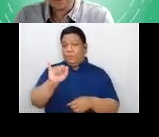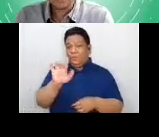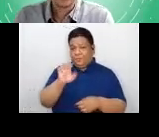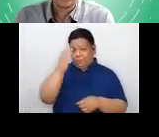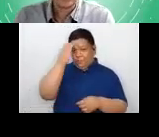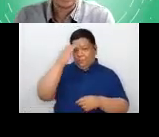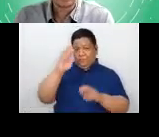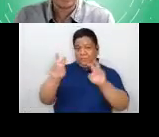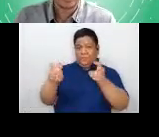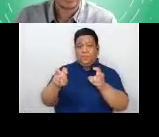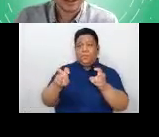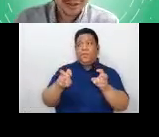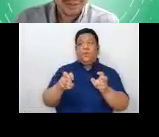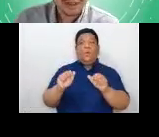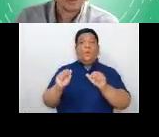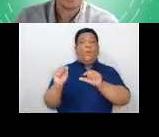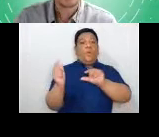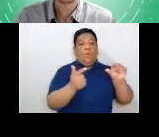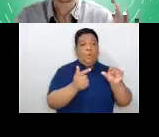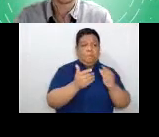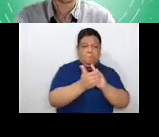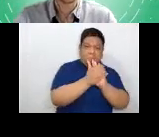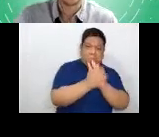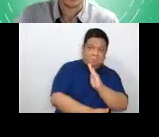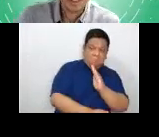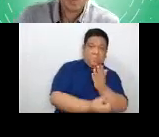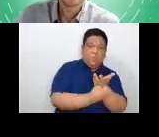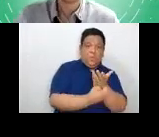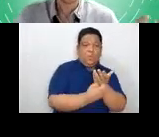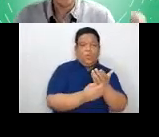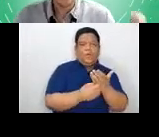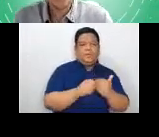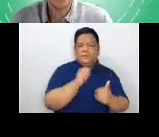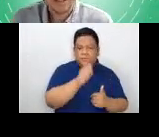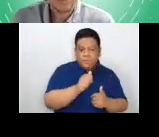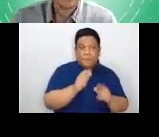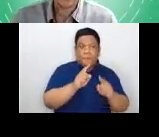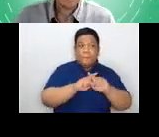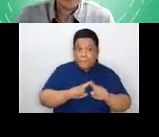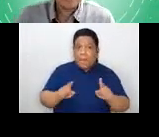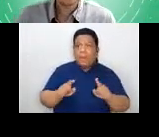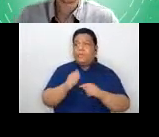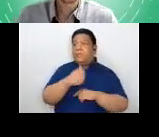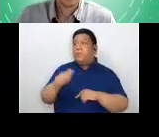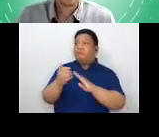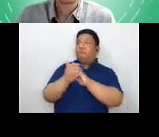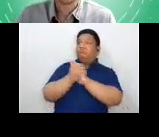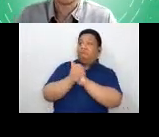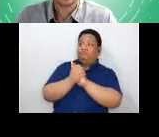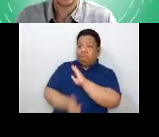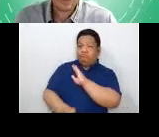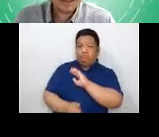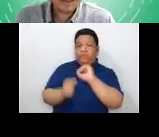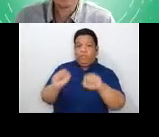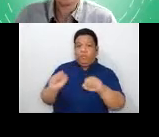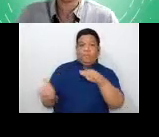Not everyone will be a great cook, but a great cook can come from anywhere. So in the same way, not everyone will be a great innovator.